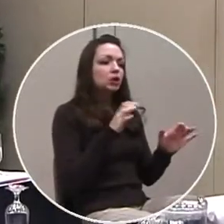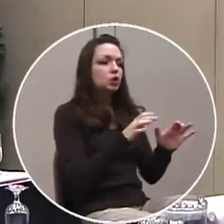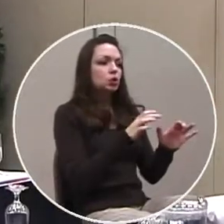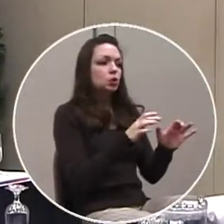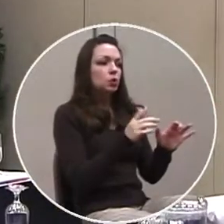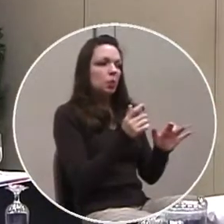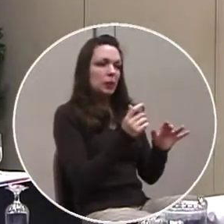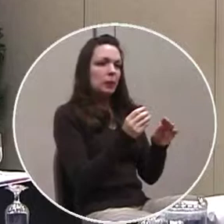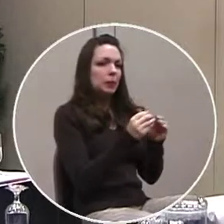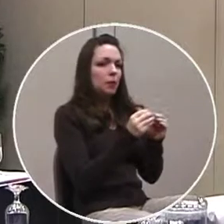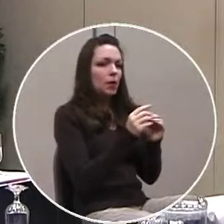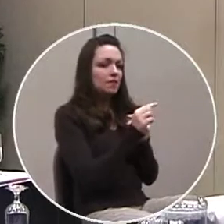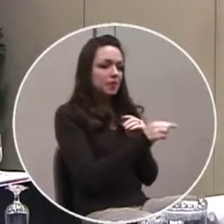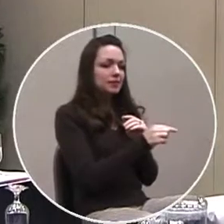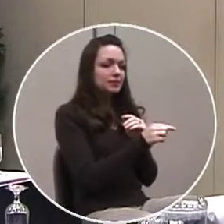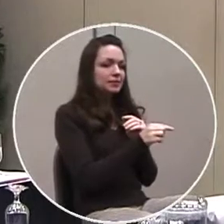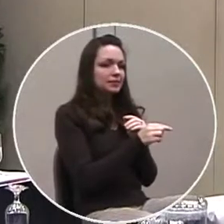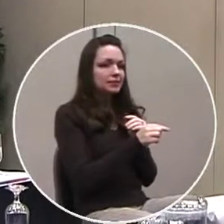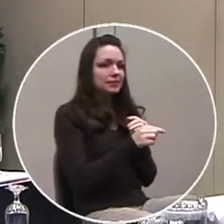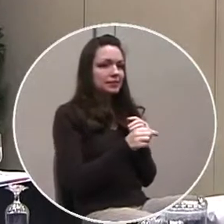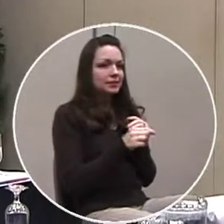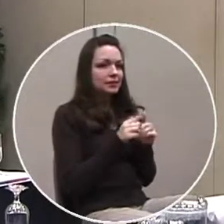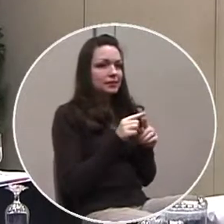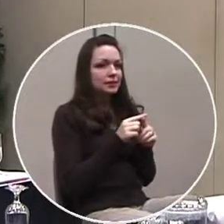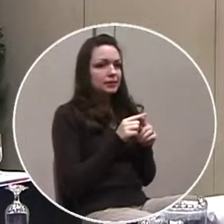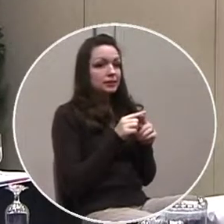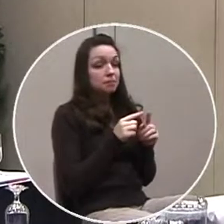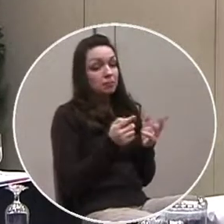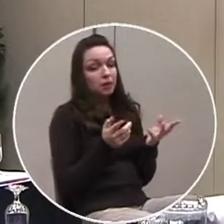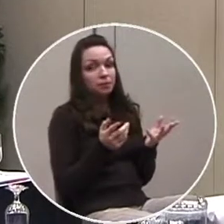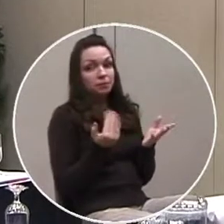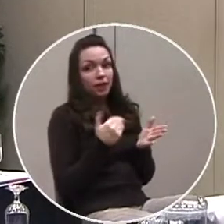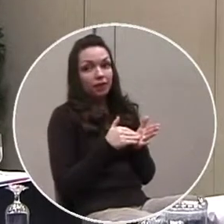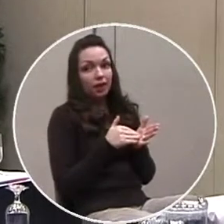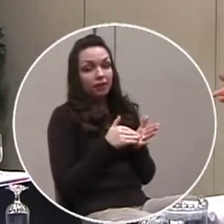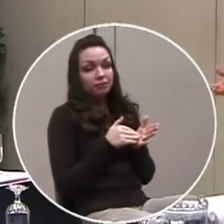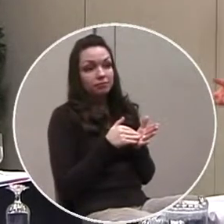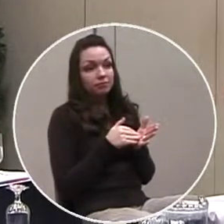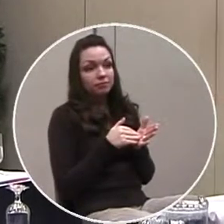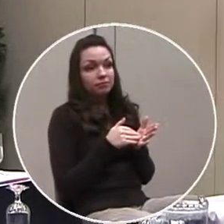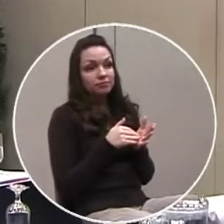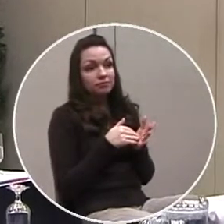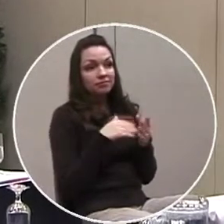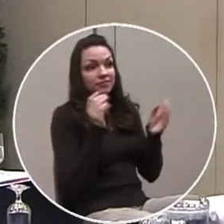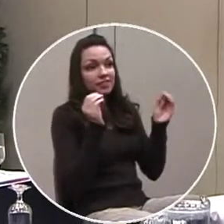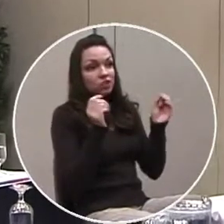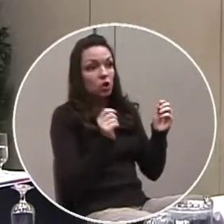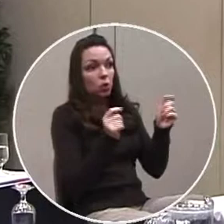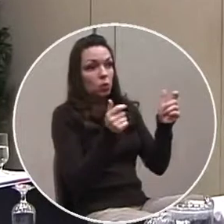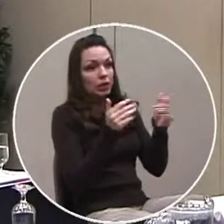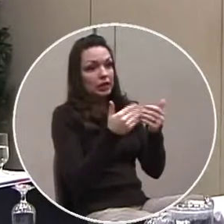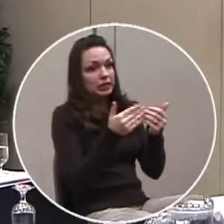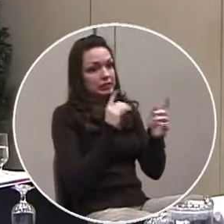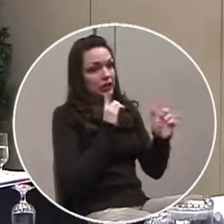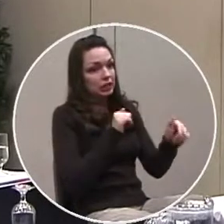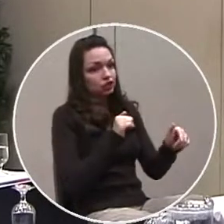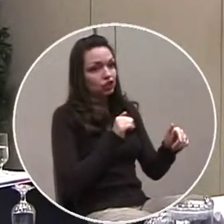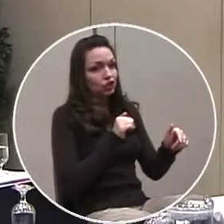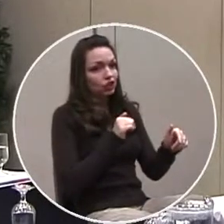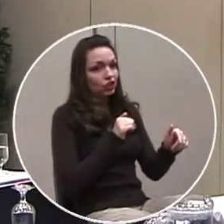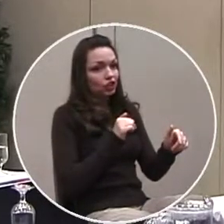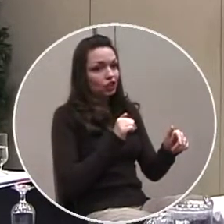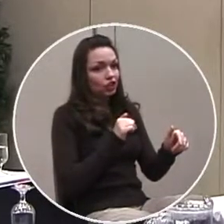more of this. But I go back to saying there is no quick and easy answer for people